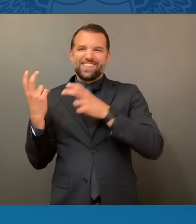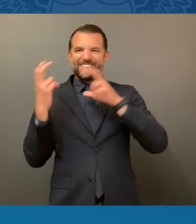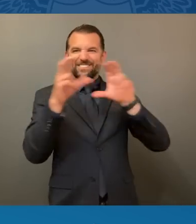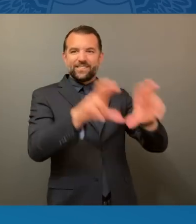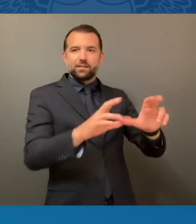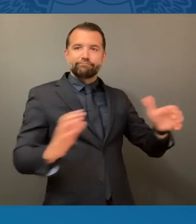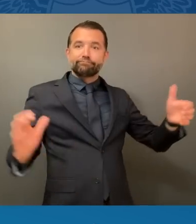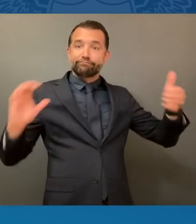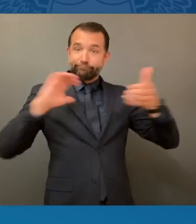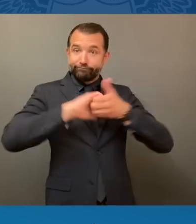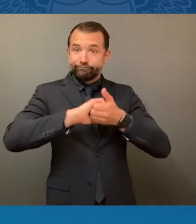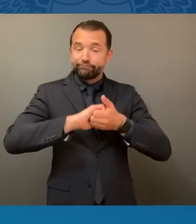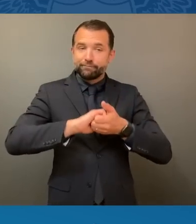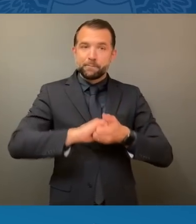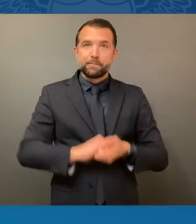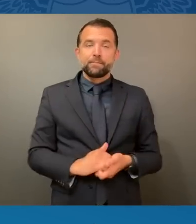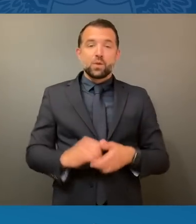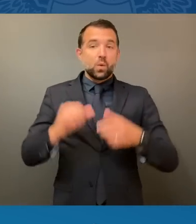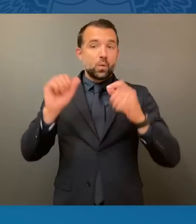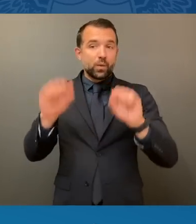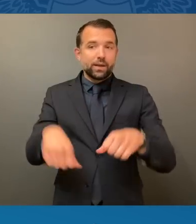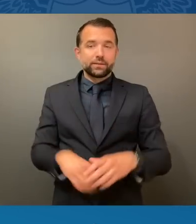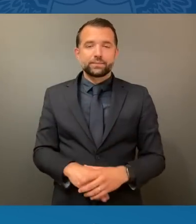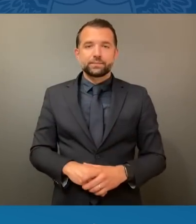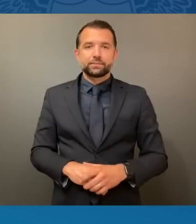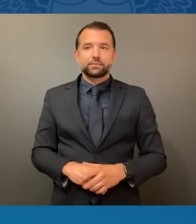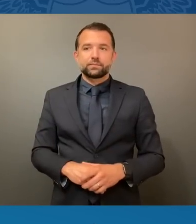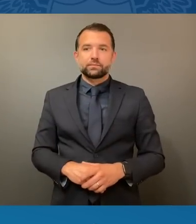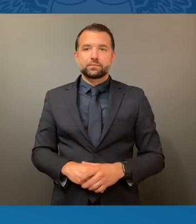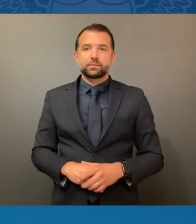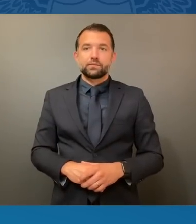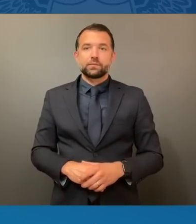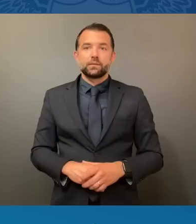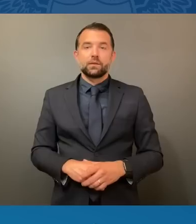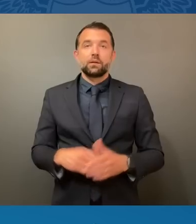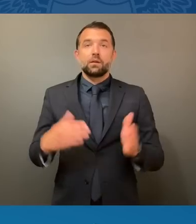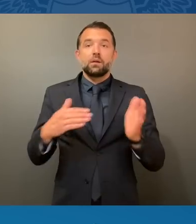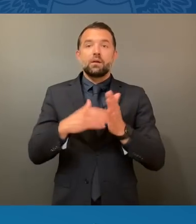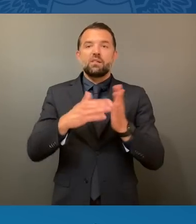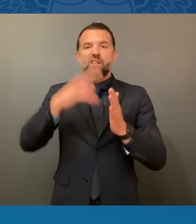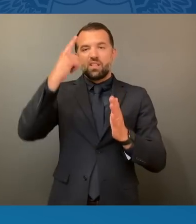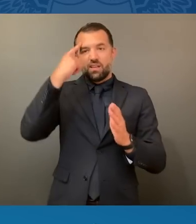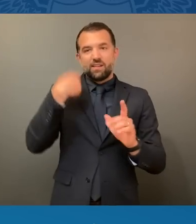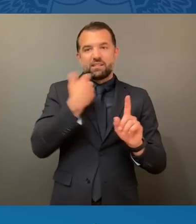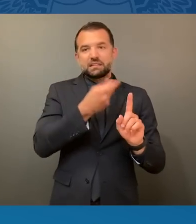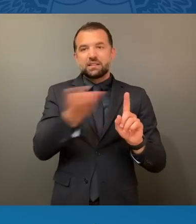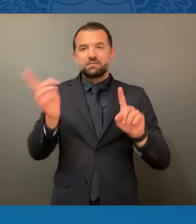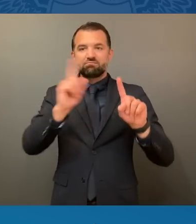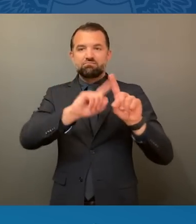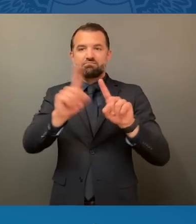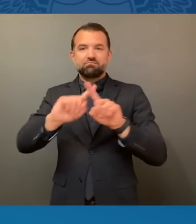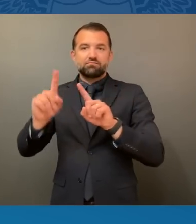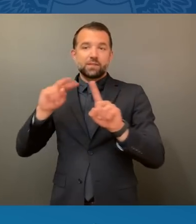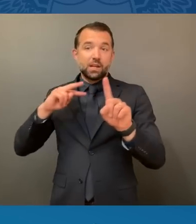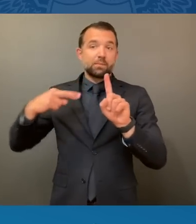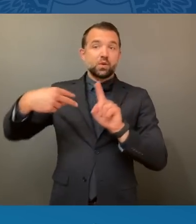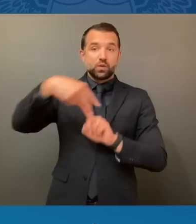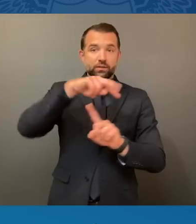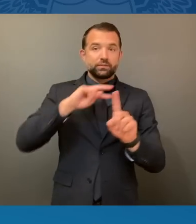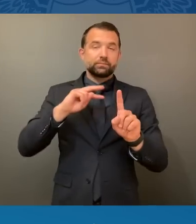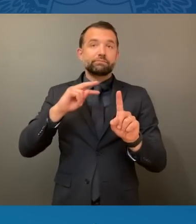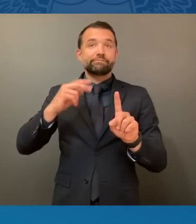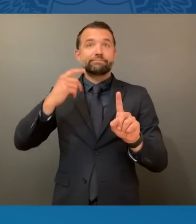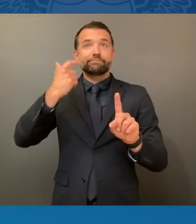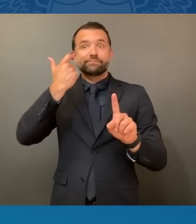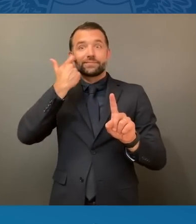Yes. And so I think about that in a number of ways, and I'll give some examples of the most recent work Yes. I've done. As